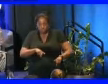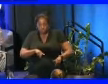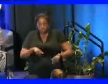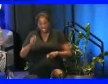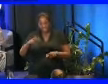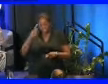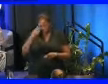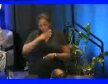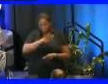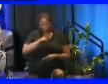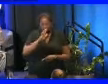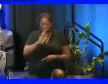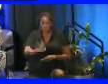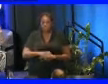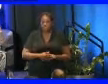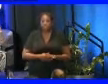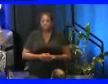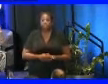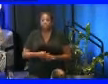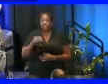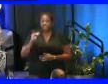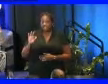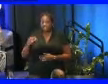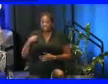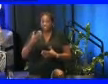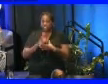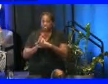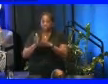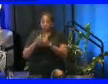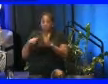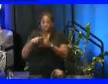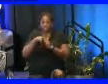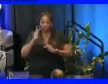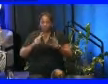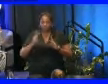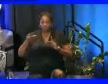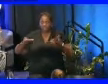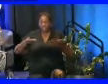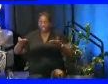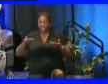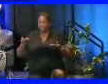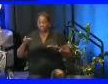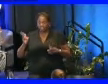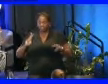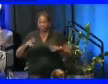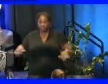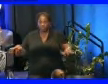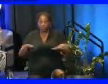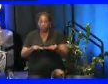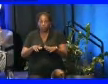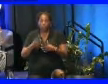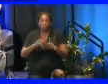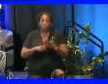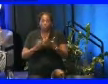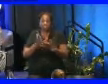the need for compassion. If you had to share with us as the folks who's hiring those people, what